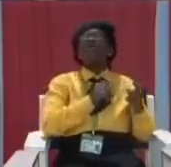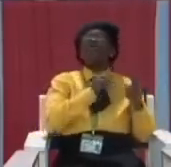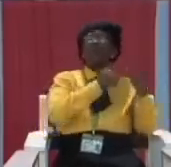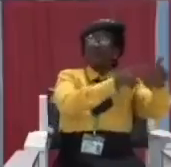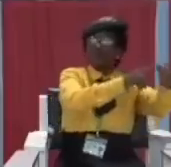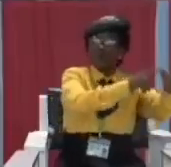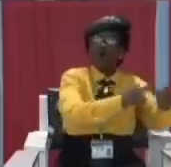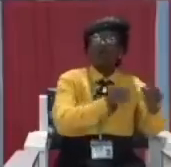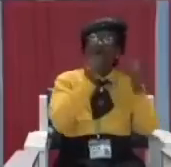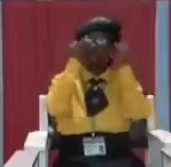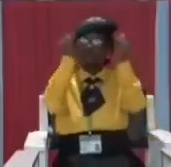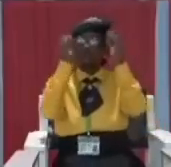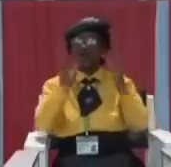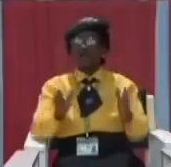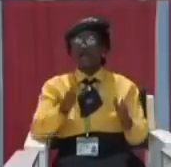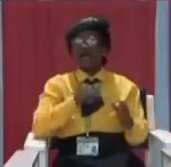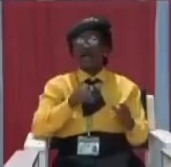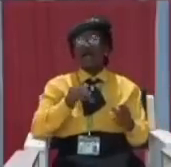and